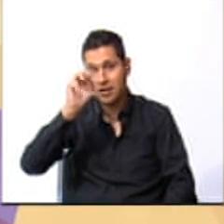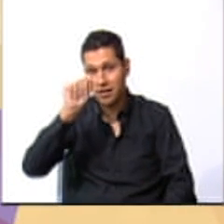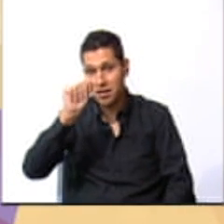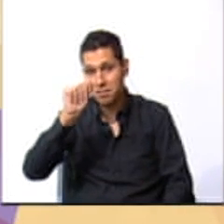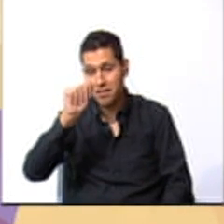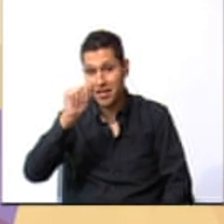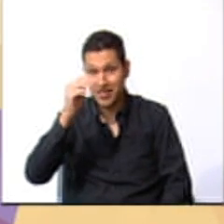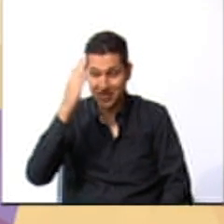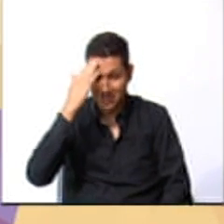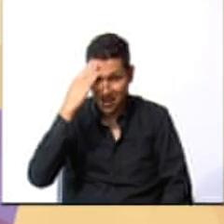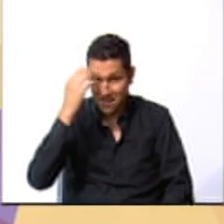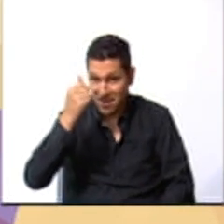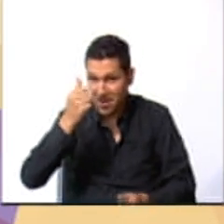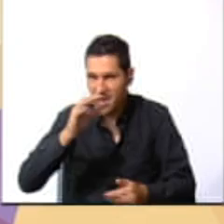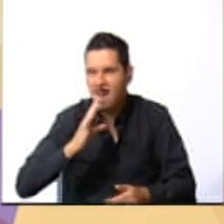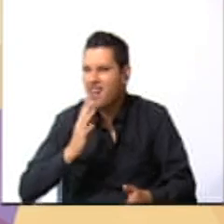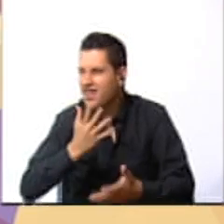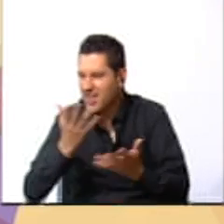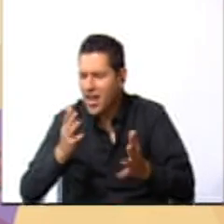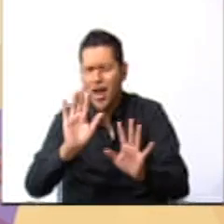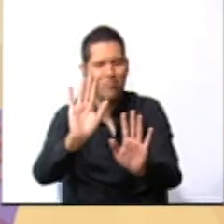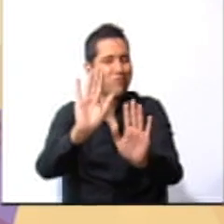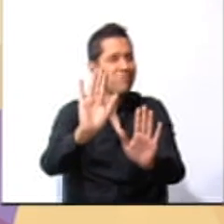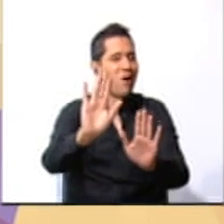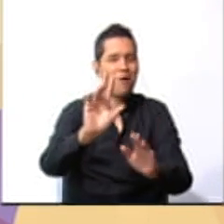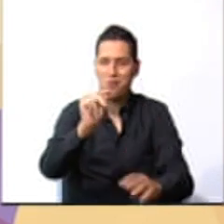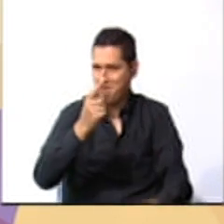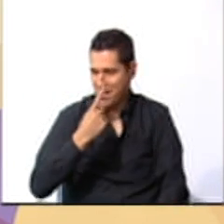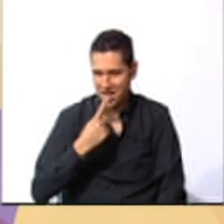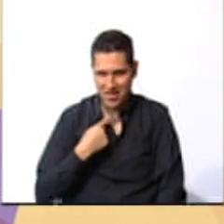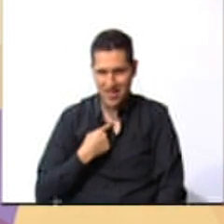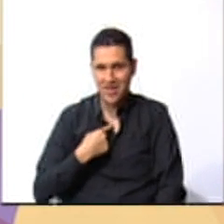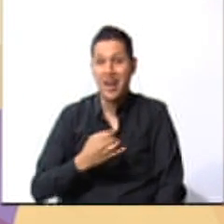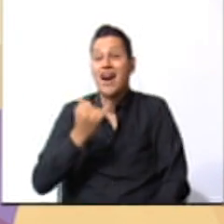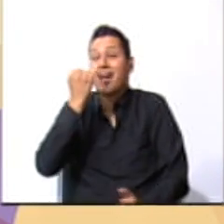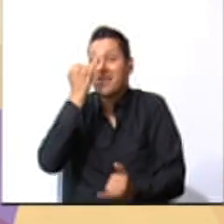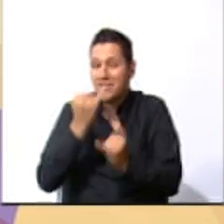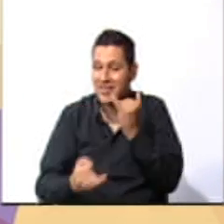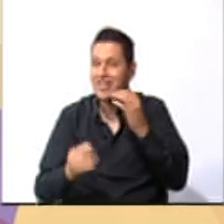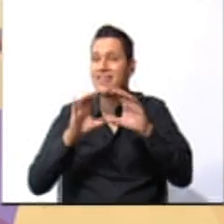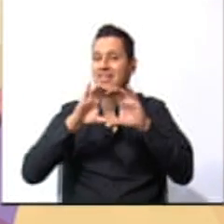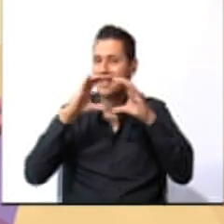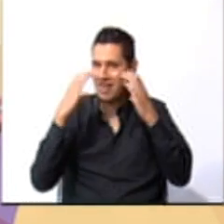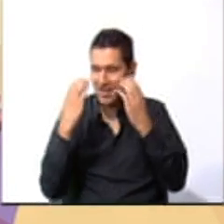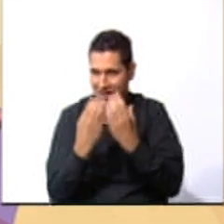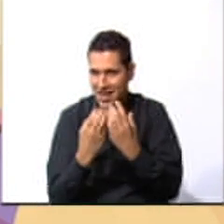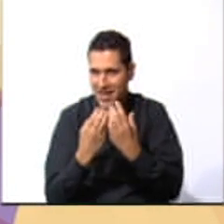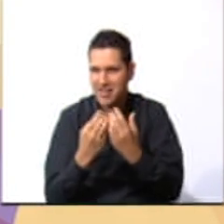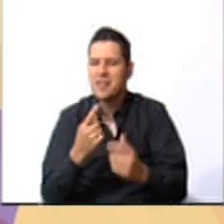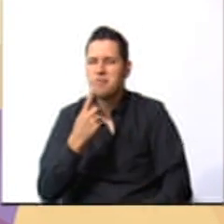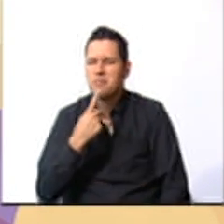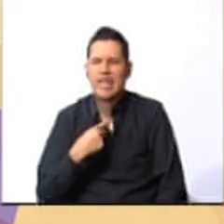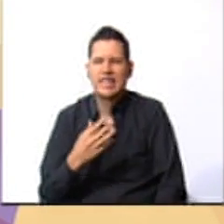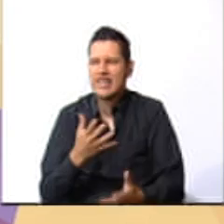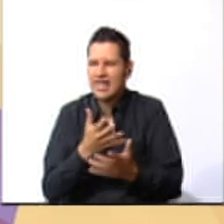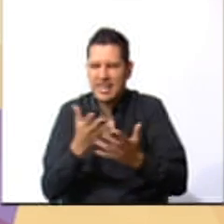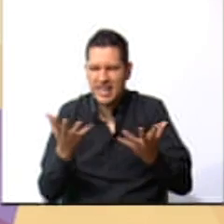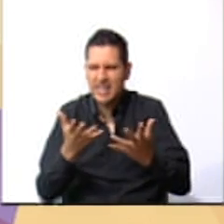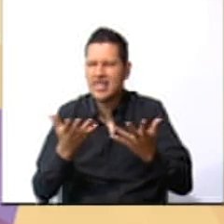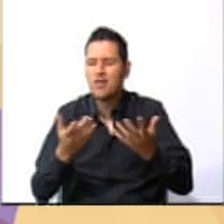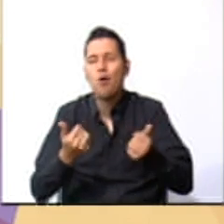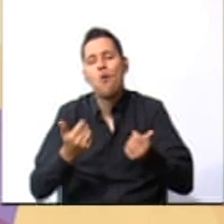No. Don't tell me. Let's wait at the end of the class. What's the